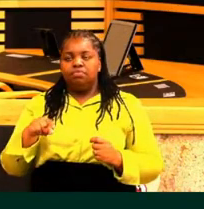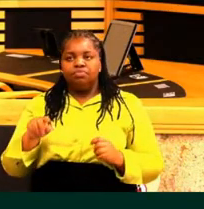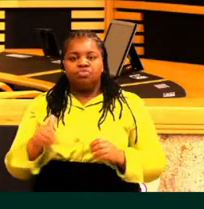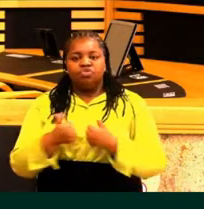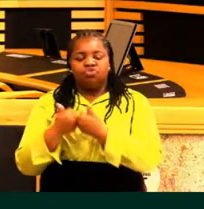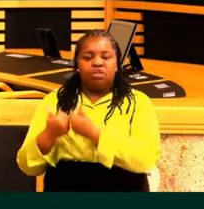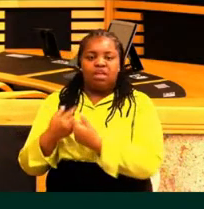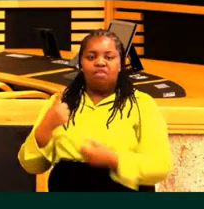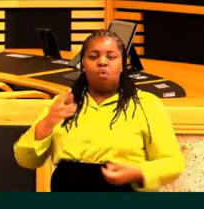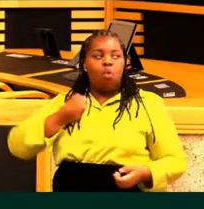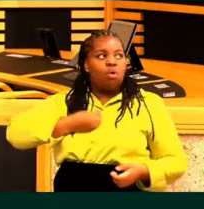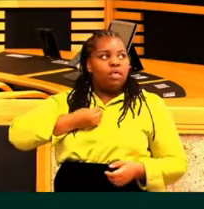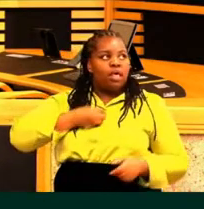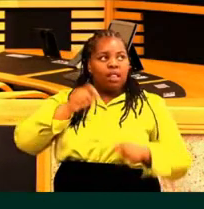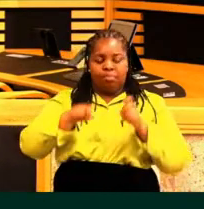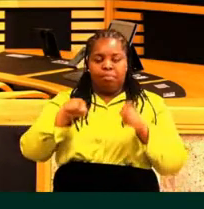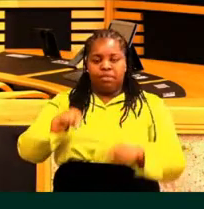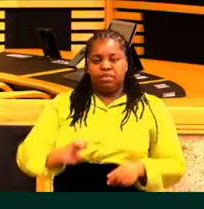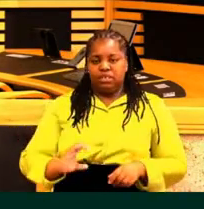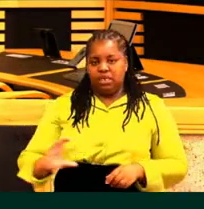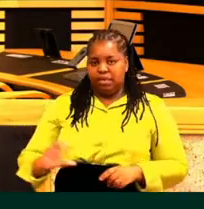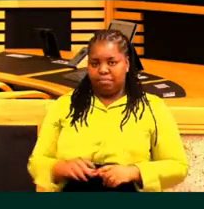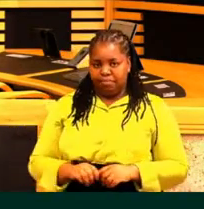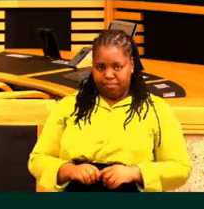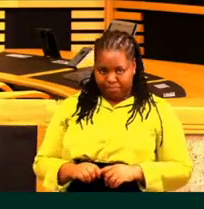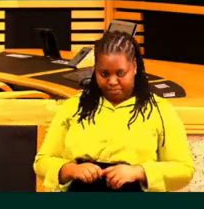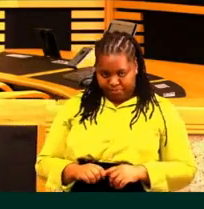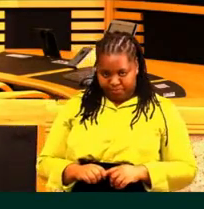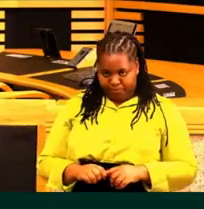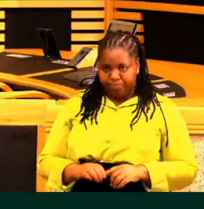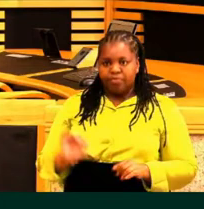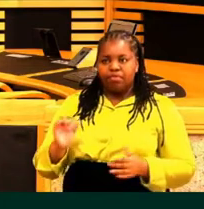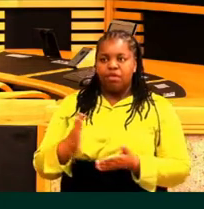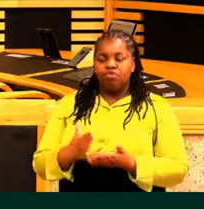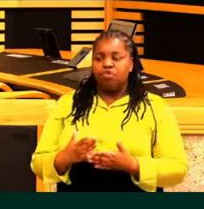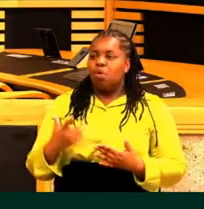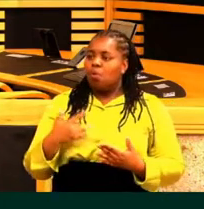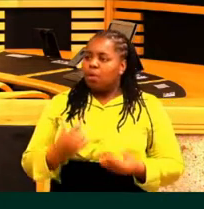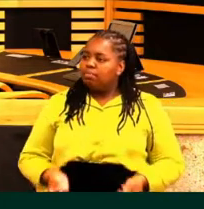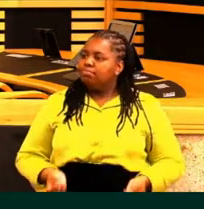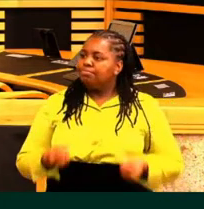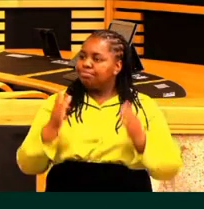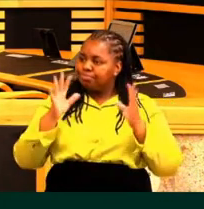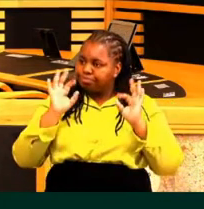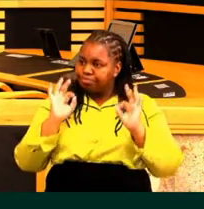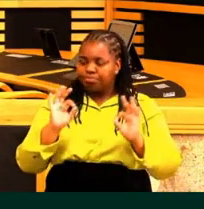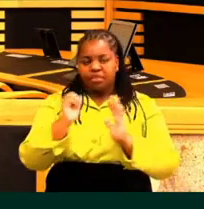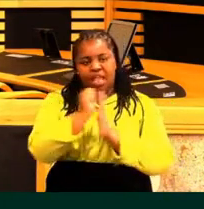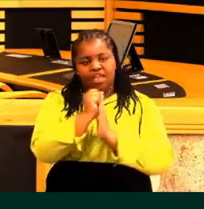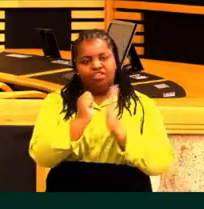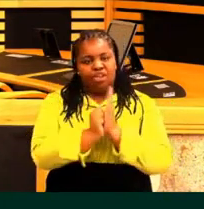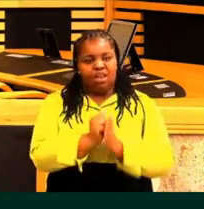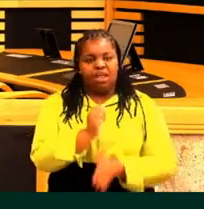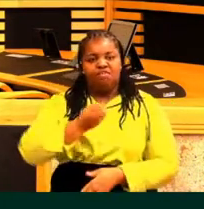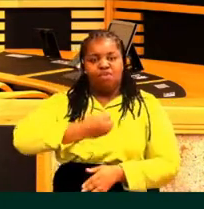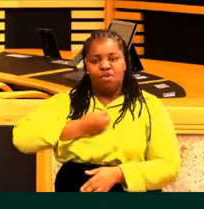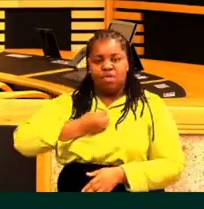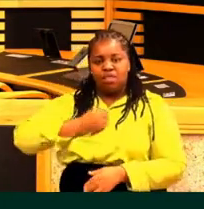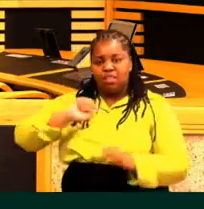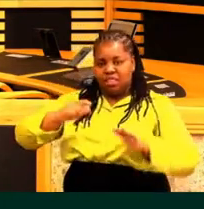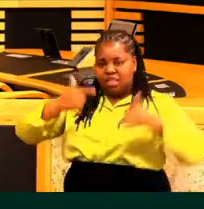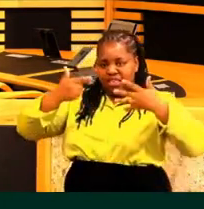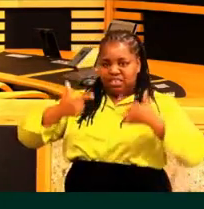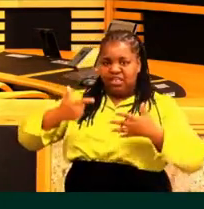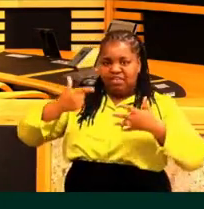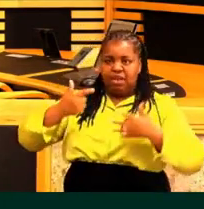of young people in the Eastern Cape to set the youth agenda for the Eastern Cape 7th